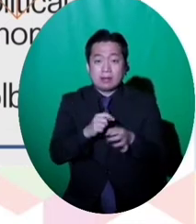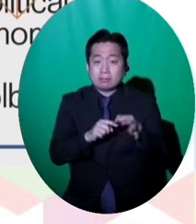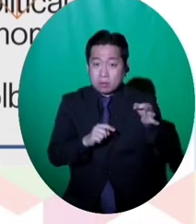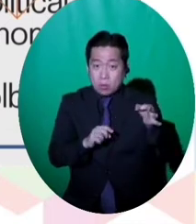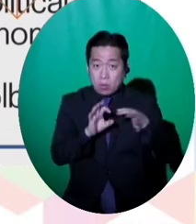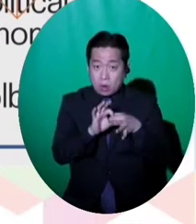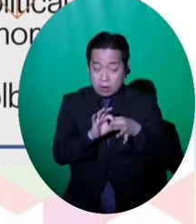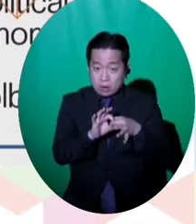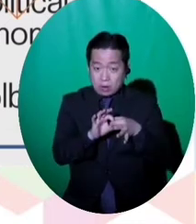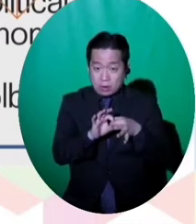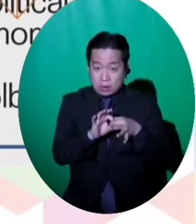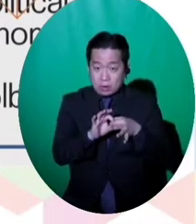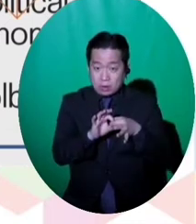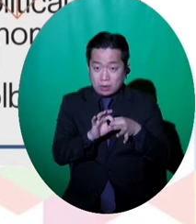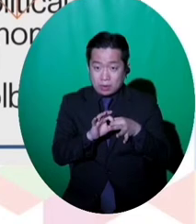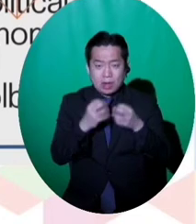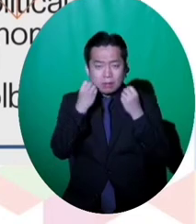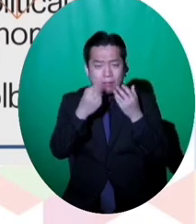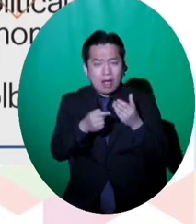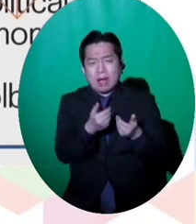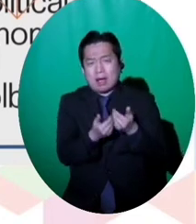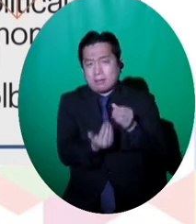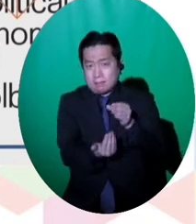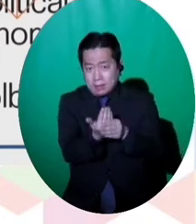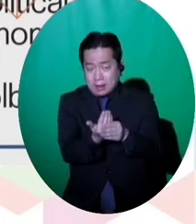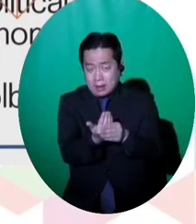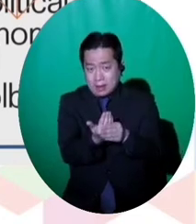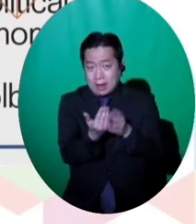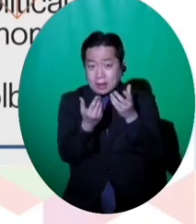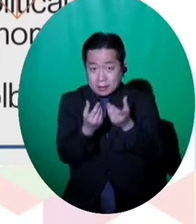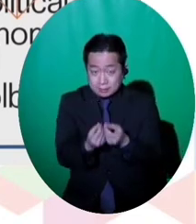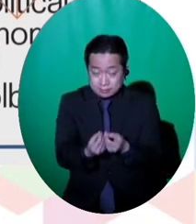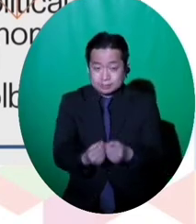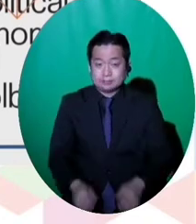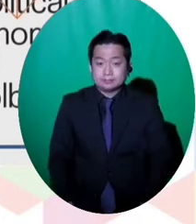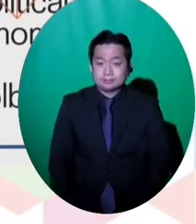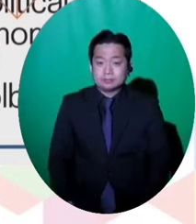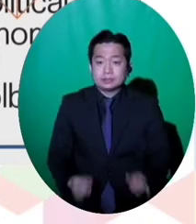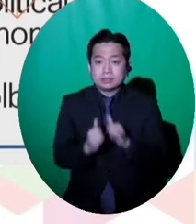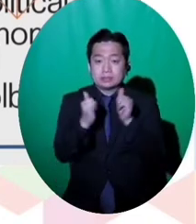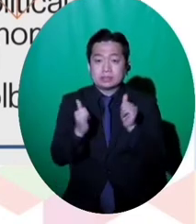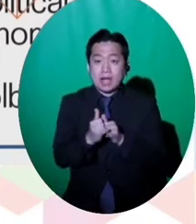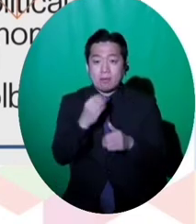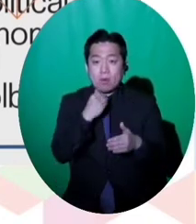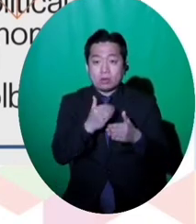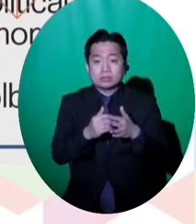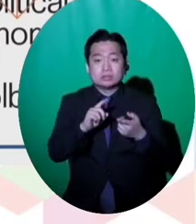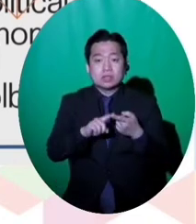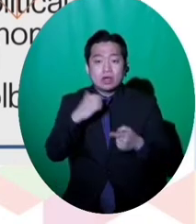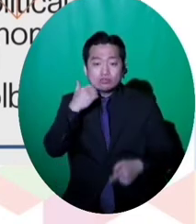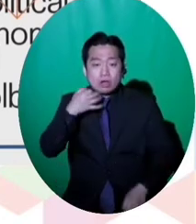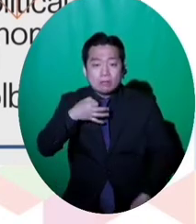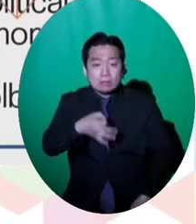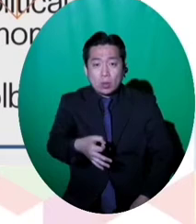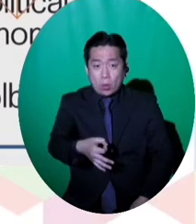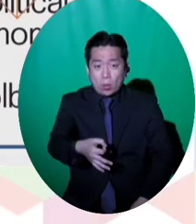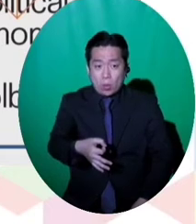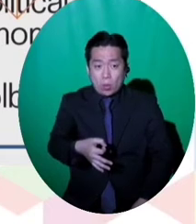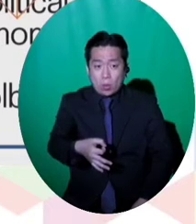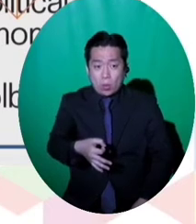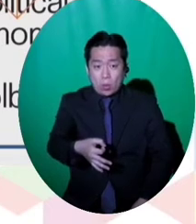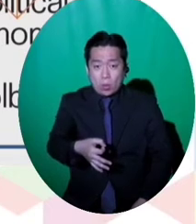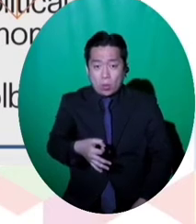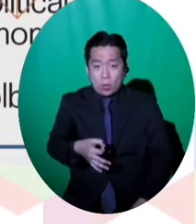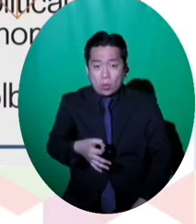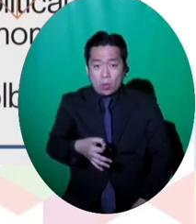pay for healthcare? And this is very apparent in the evolution of the welfare state, a